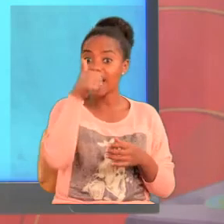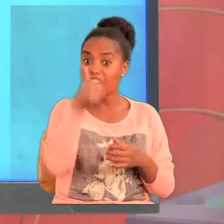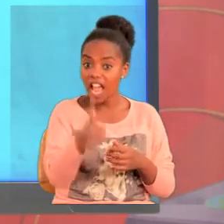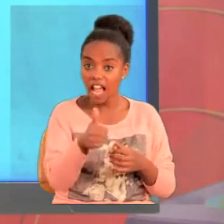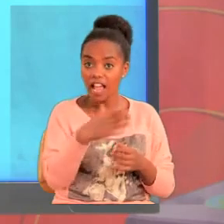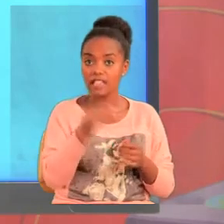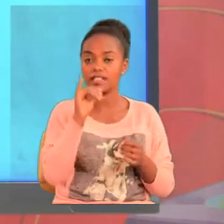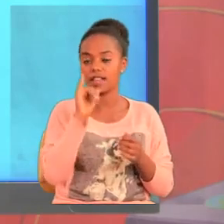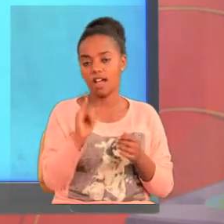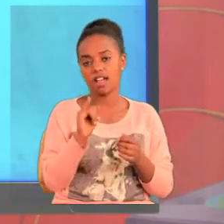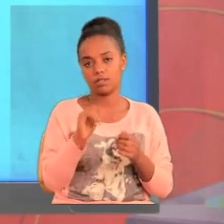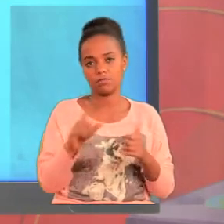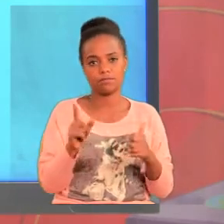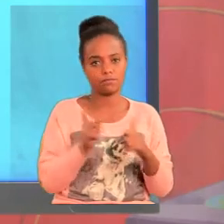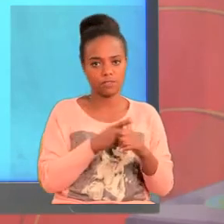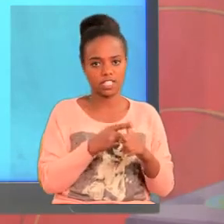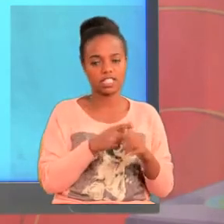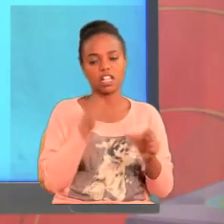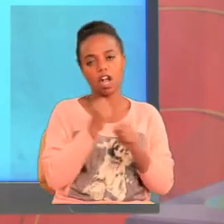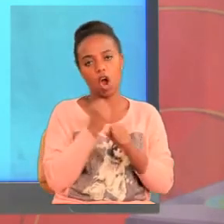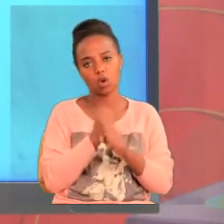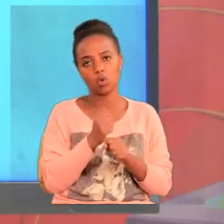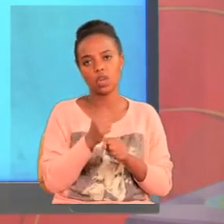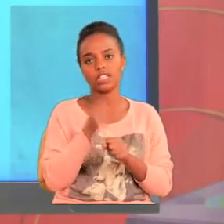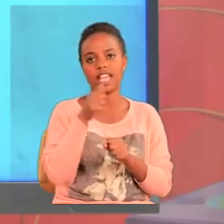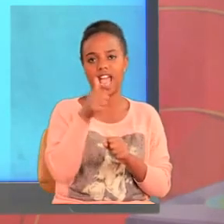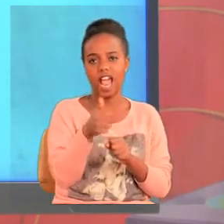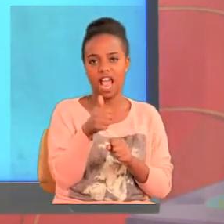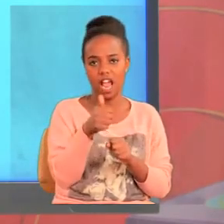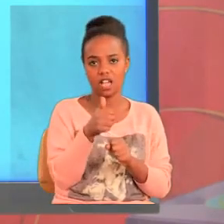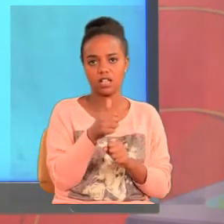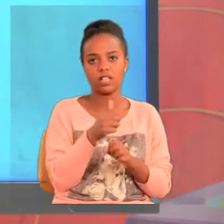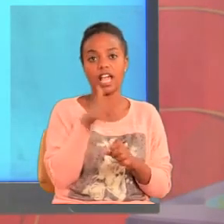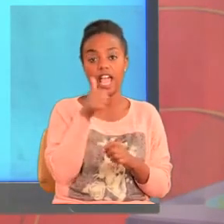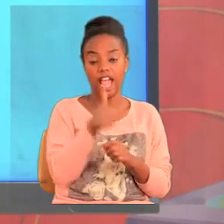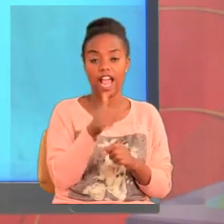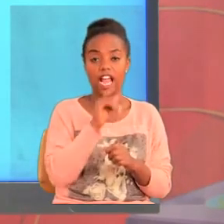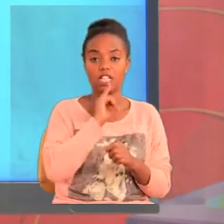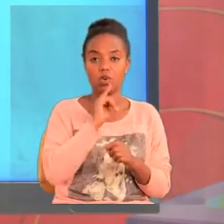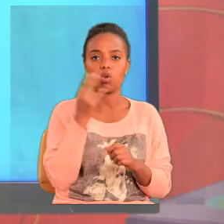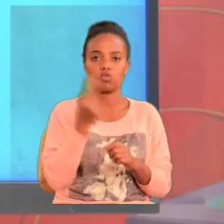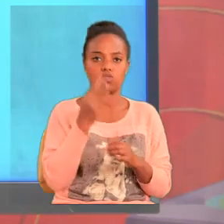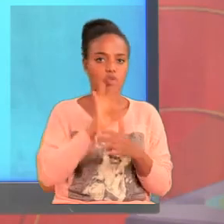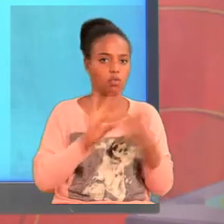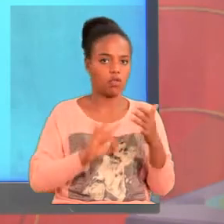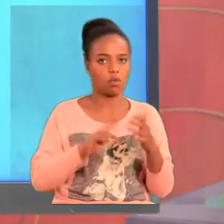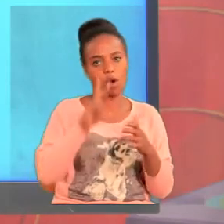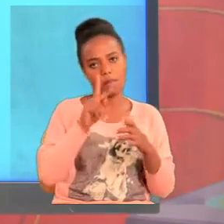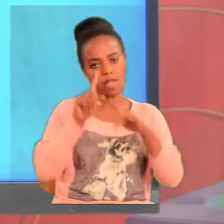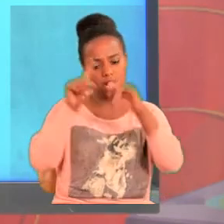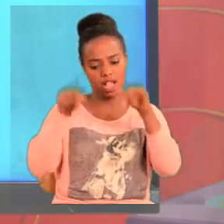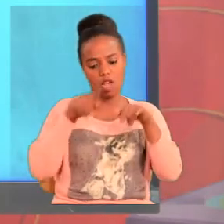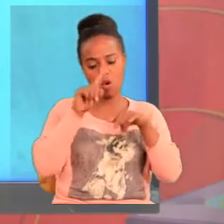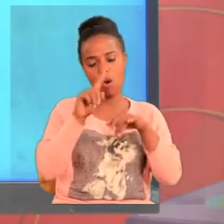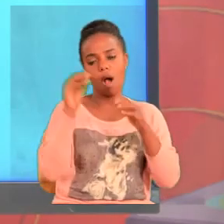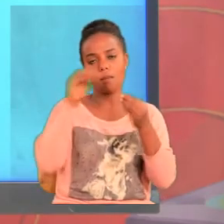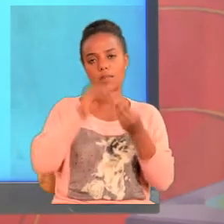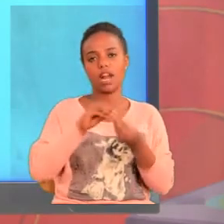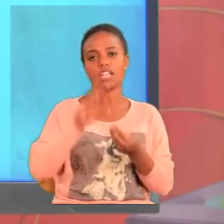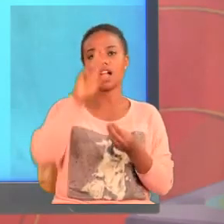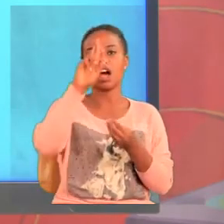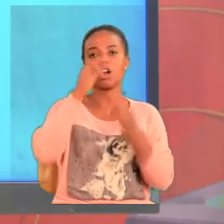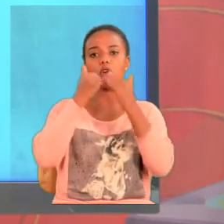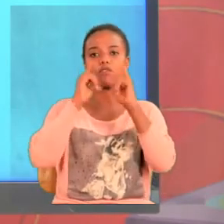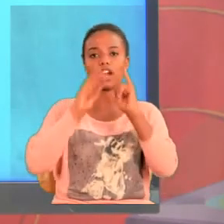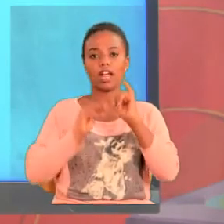So first, let's calculate the amount using the formula. This amount is equal to P into 1 plus R over